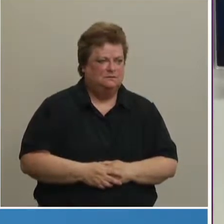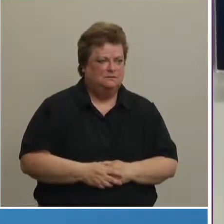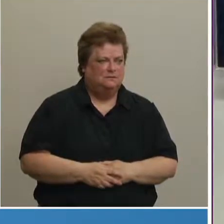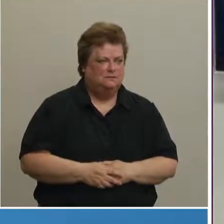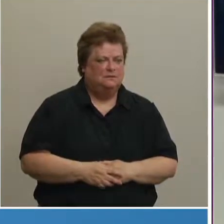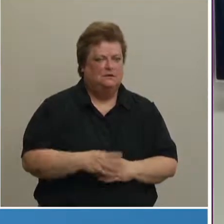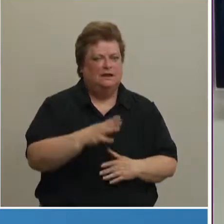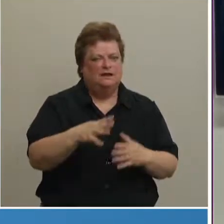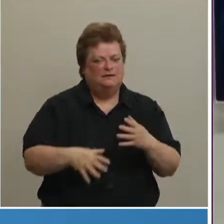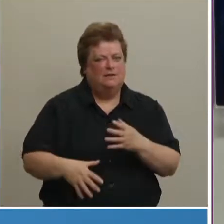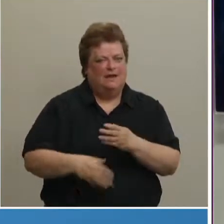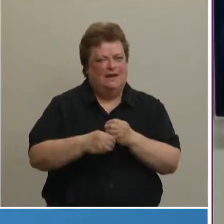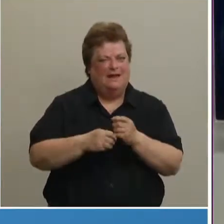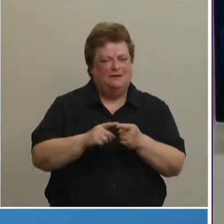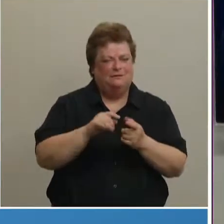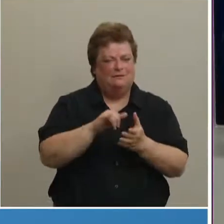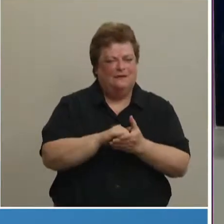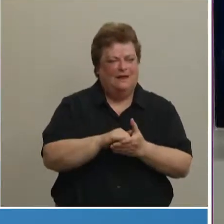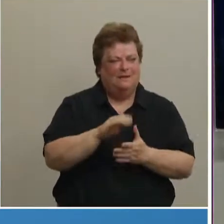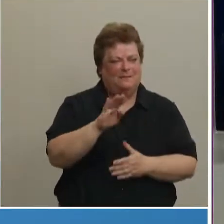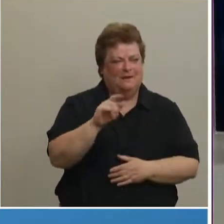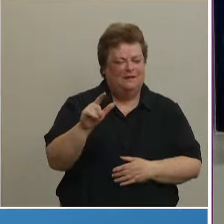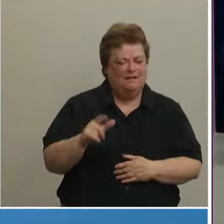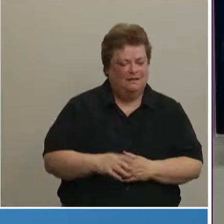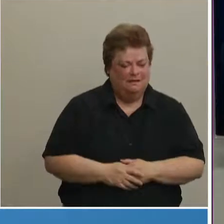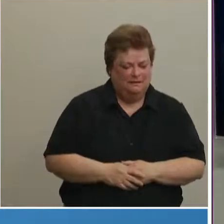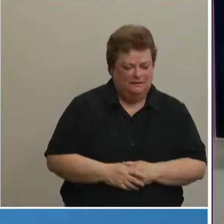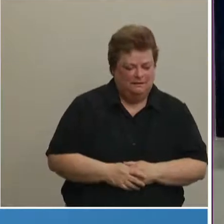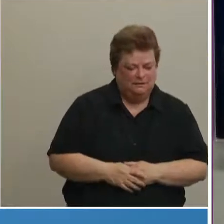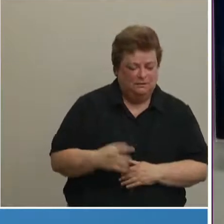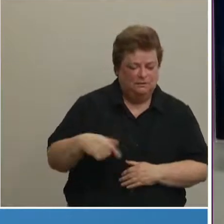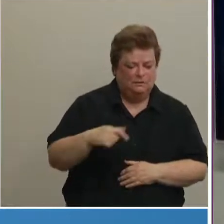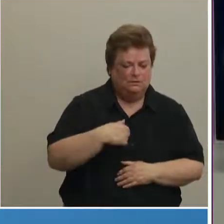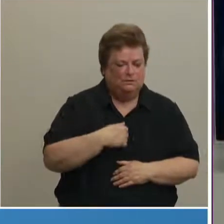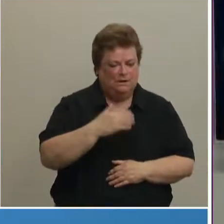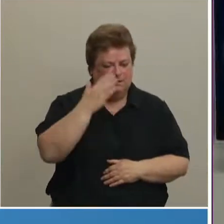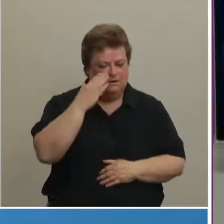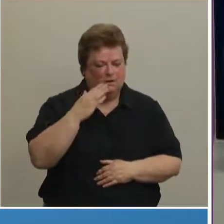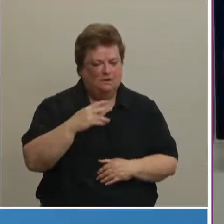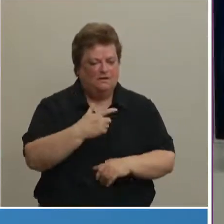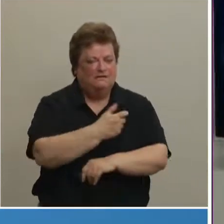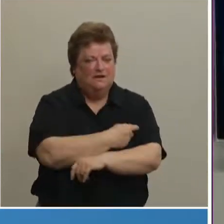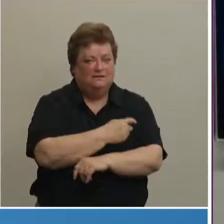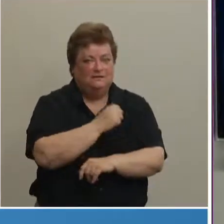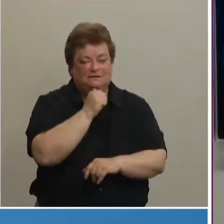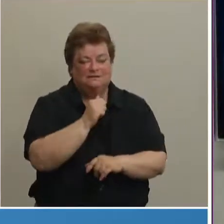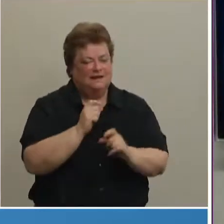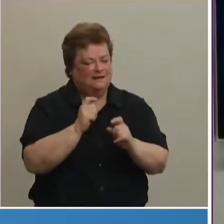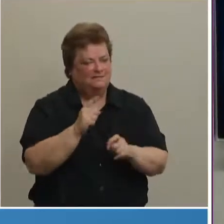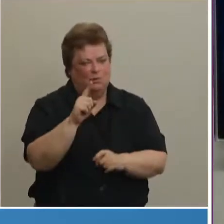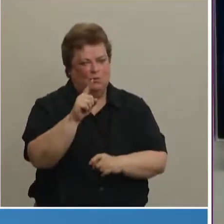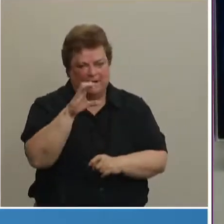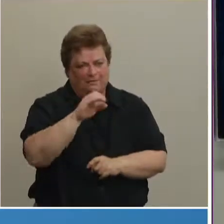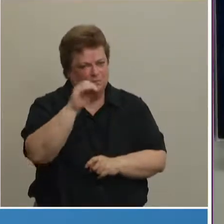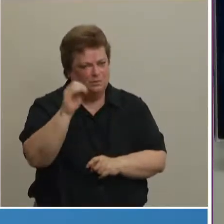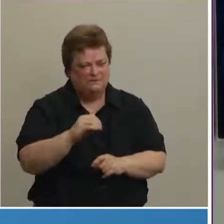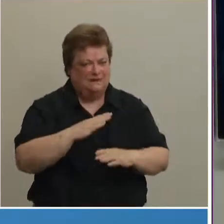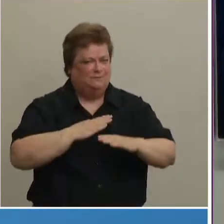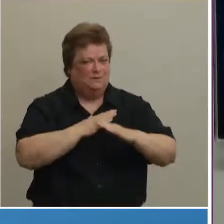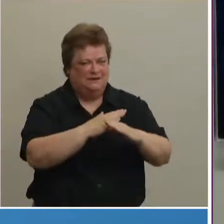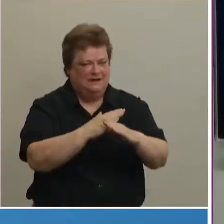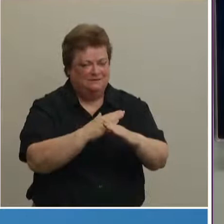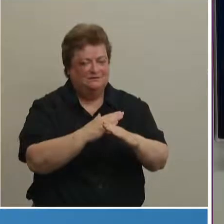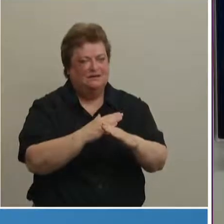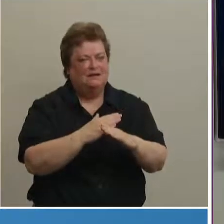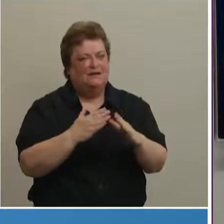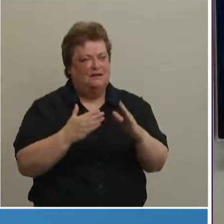Just as a slight follow-up to that, Bill, I mean, as we all know, the vaccine does not provide 100% protection against contraction